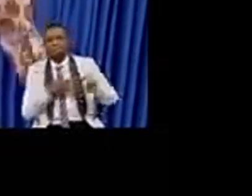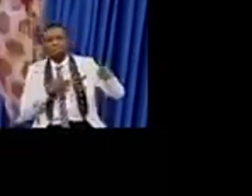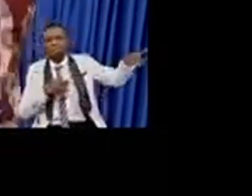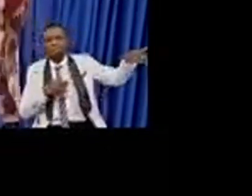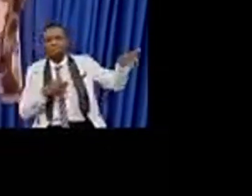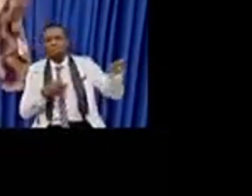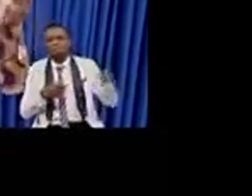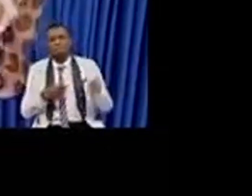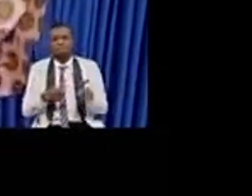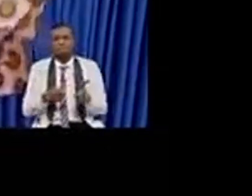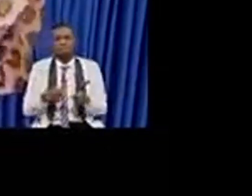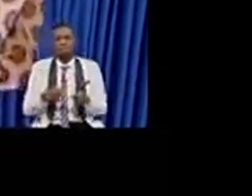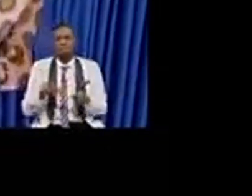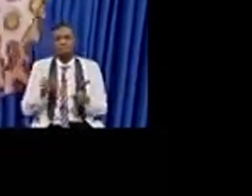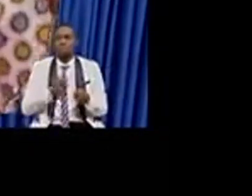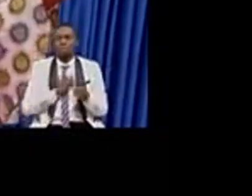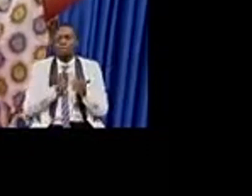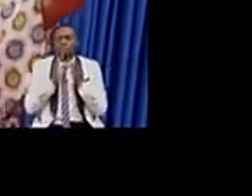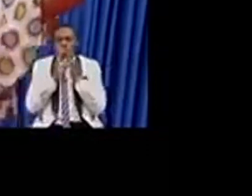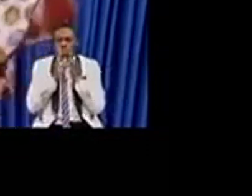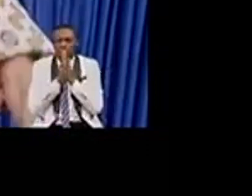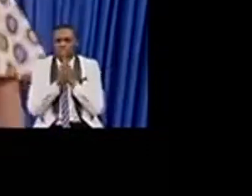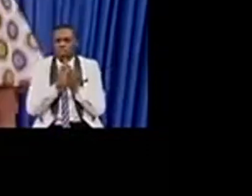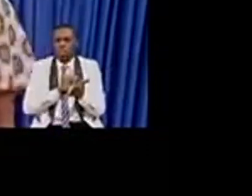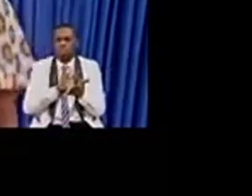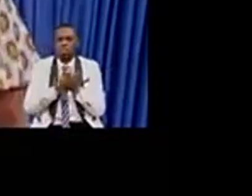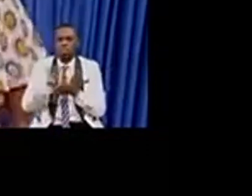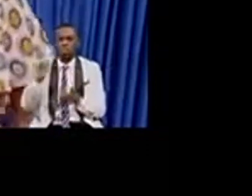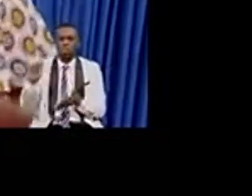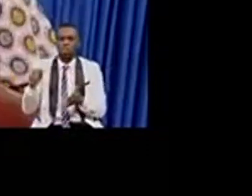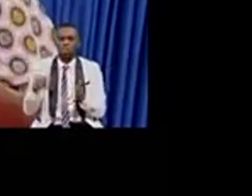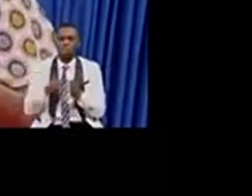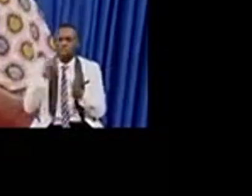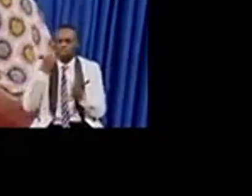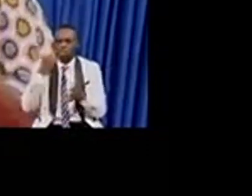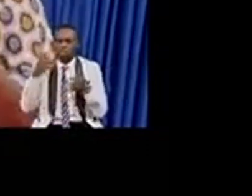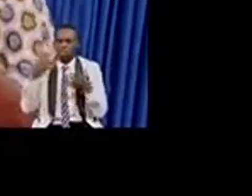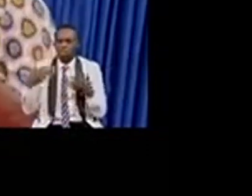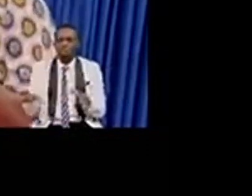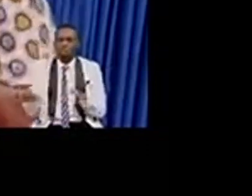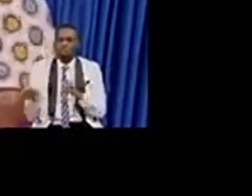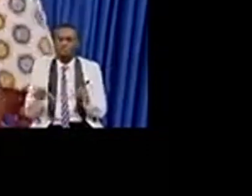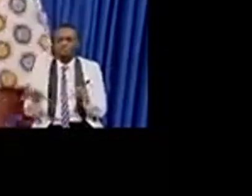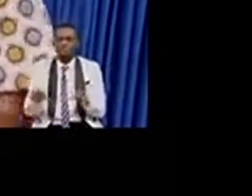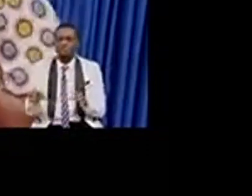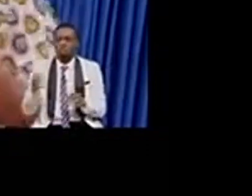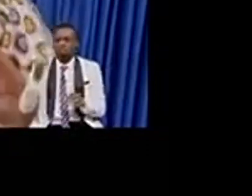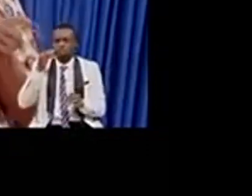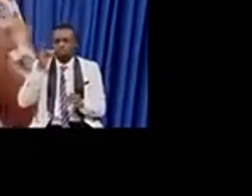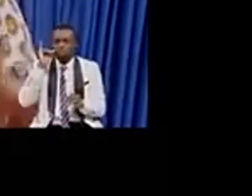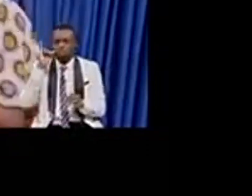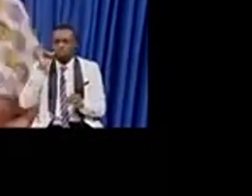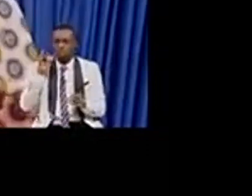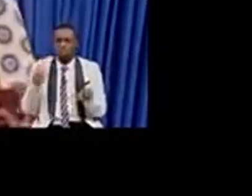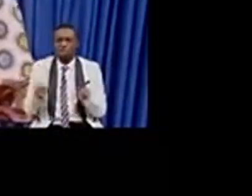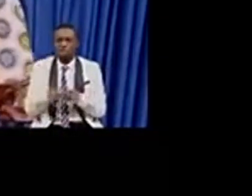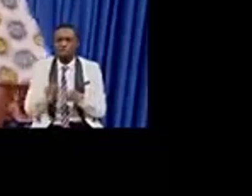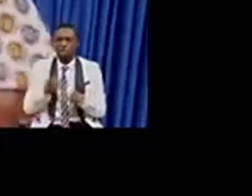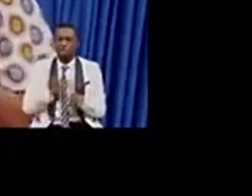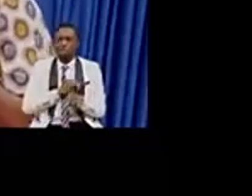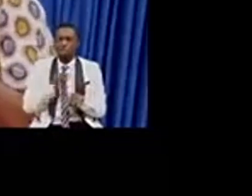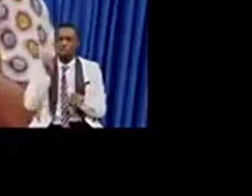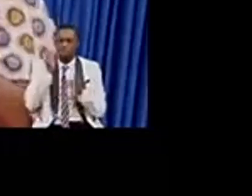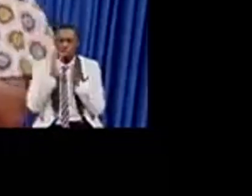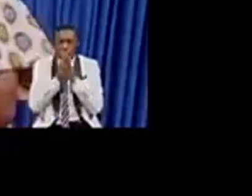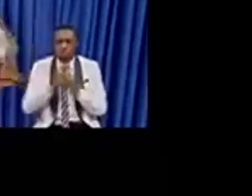will pray, I say, I believe it is done. During the yesterday, as was he praying, lose him, not even